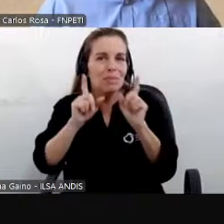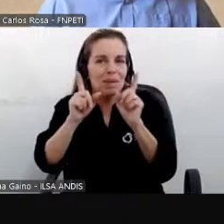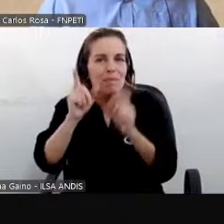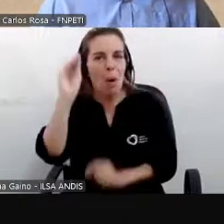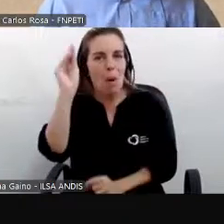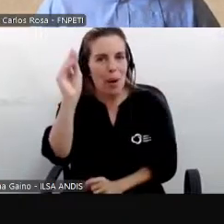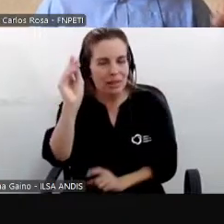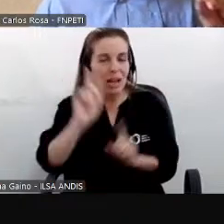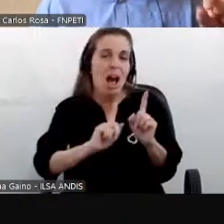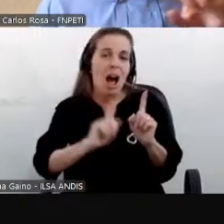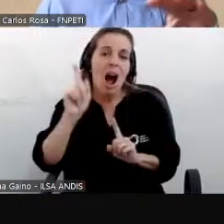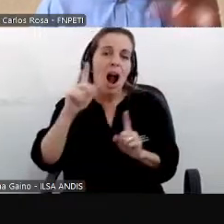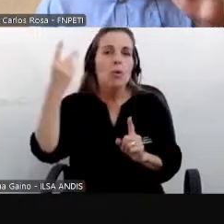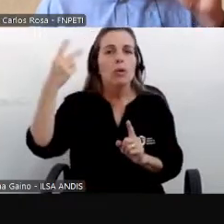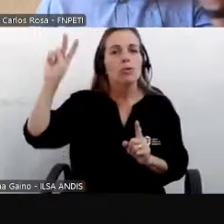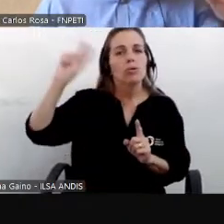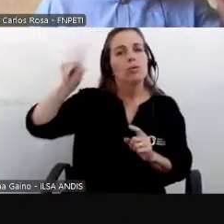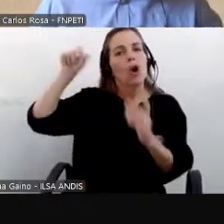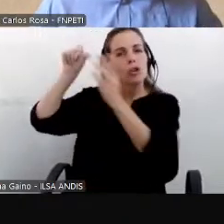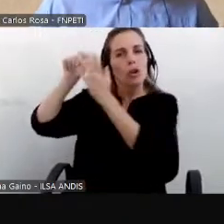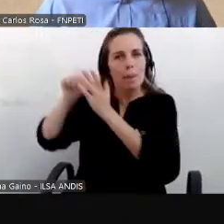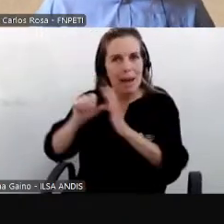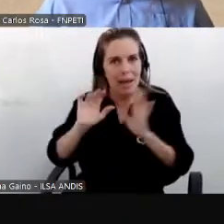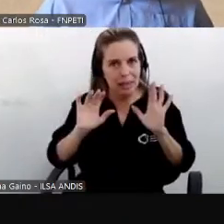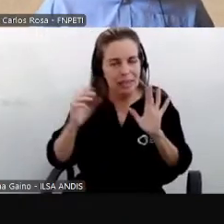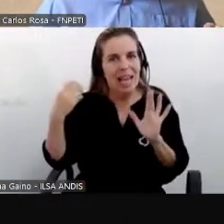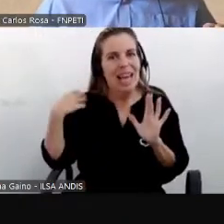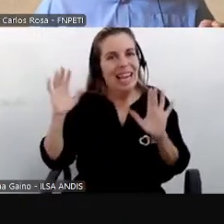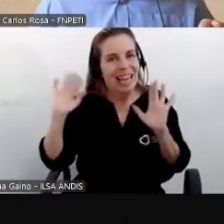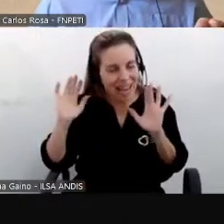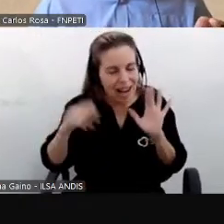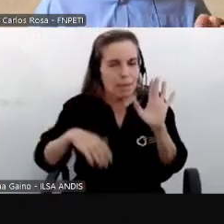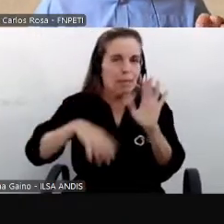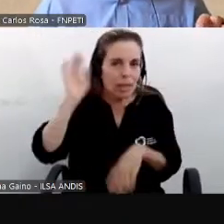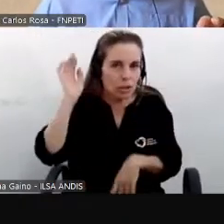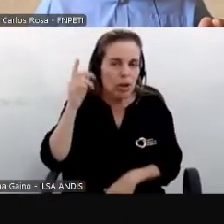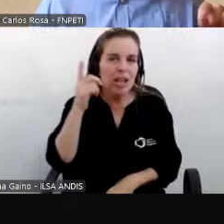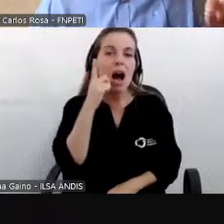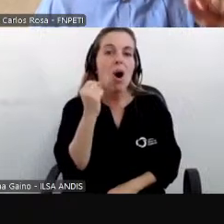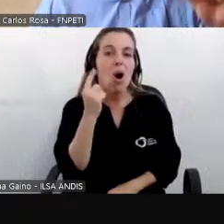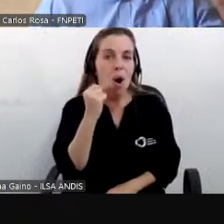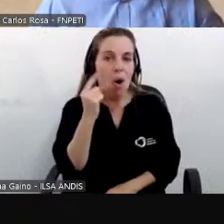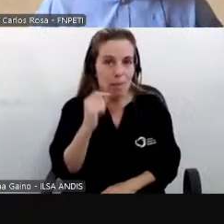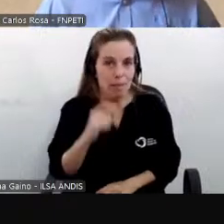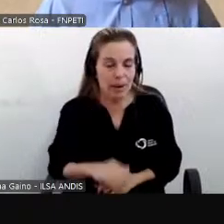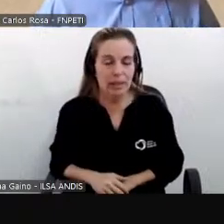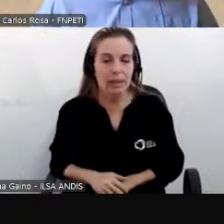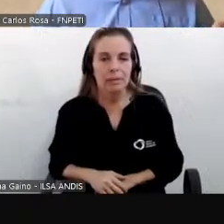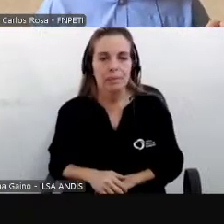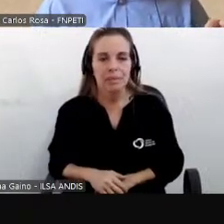large number of internal migrants, some foreigners, mostly men.